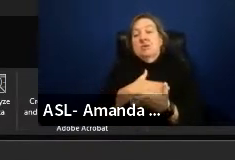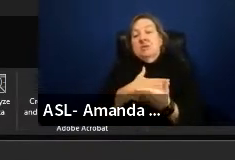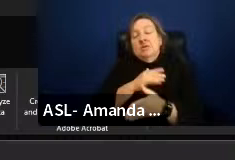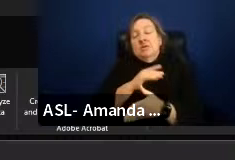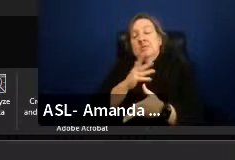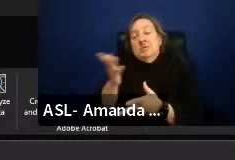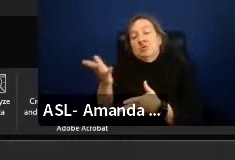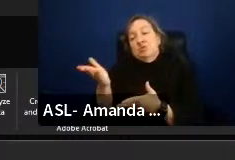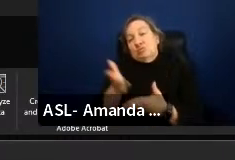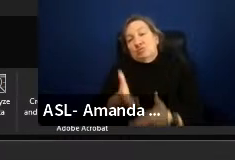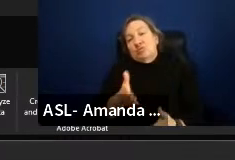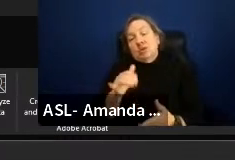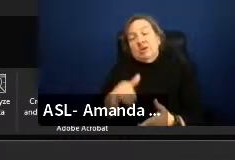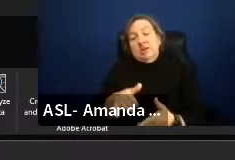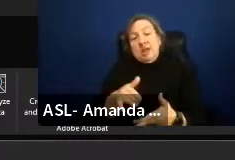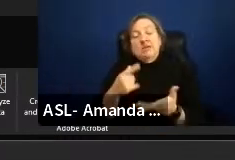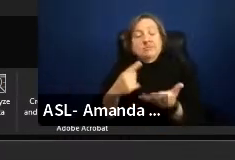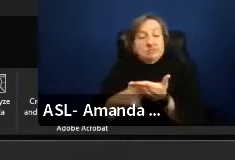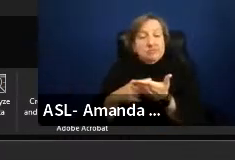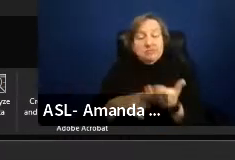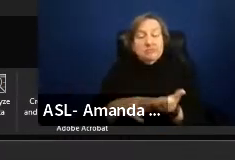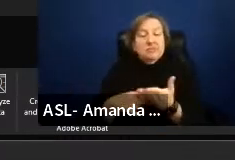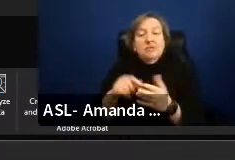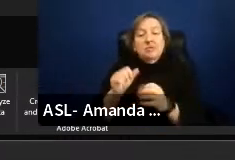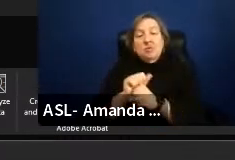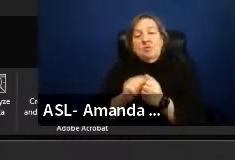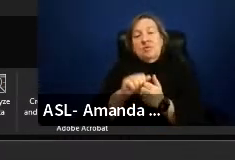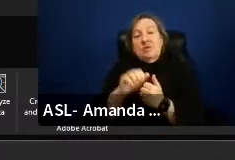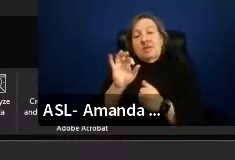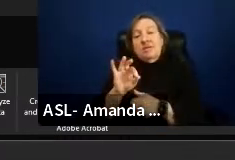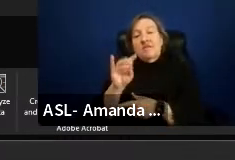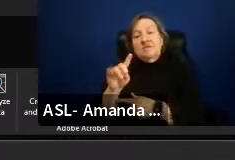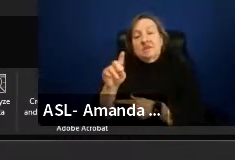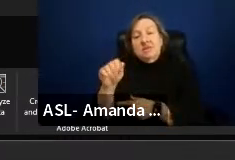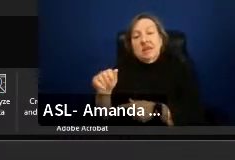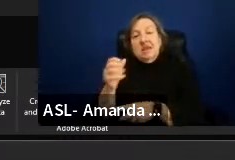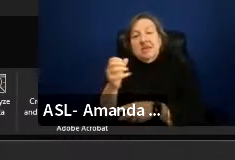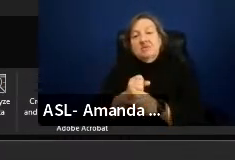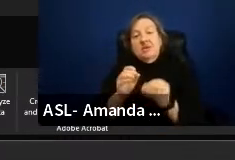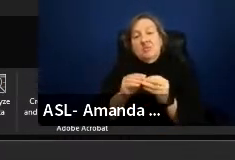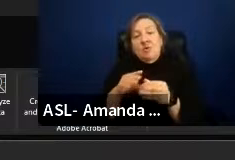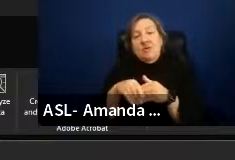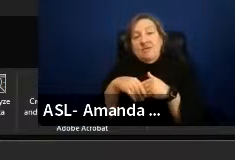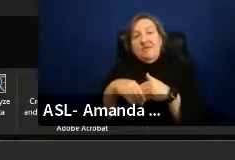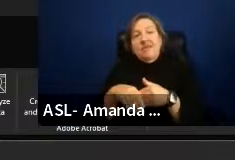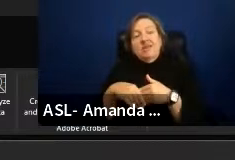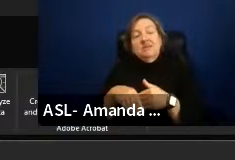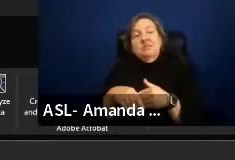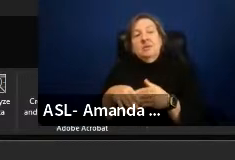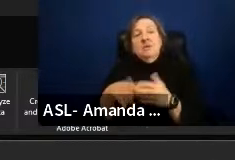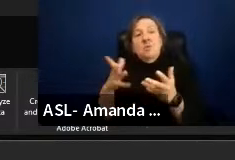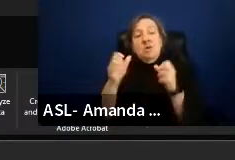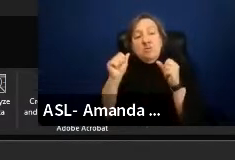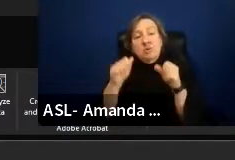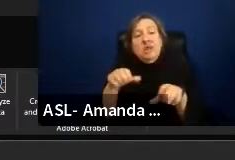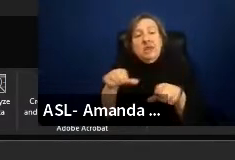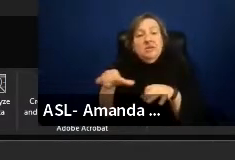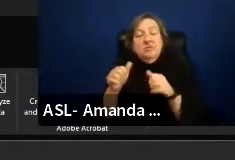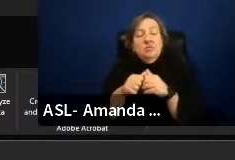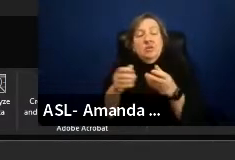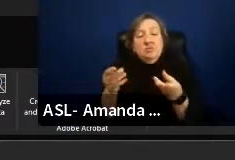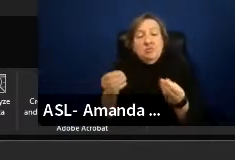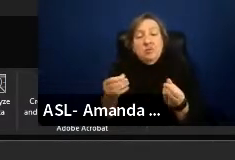bring that to the table. We're working with FDA to get some more flexibility in what can be done with